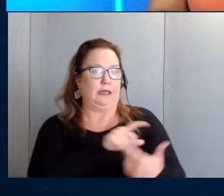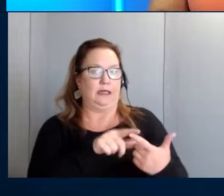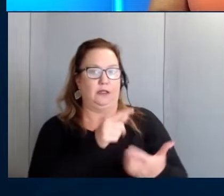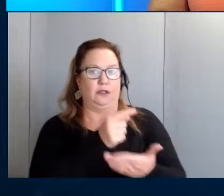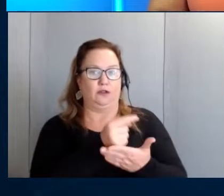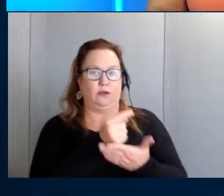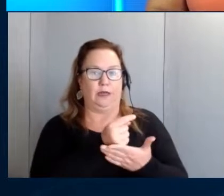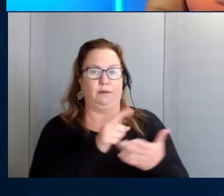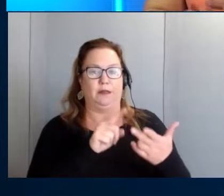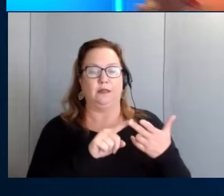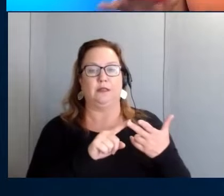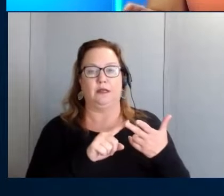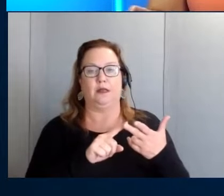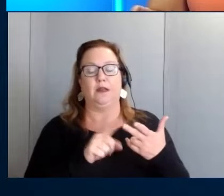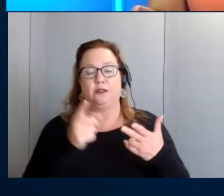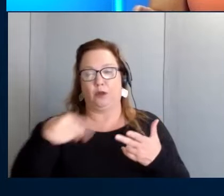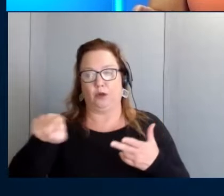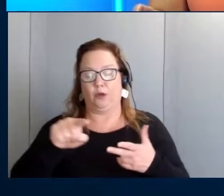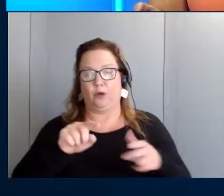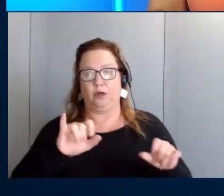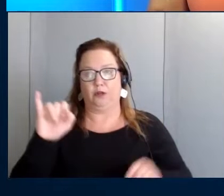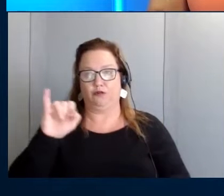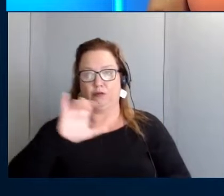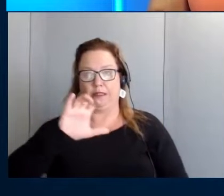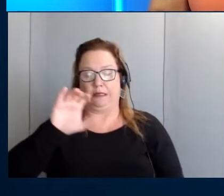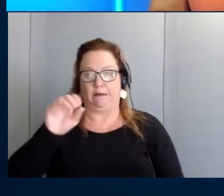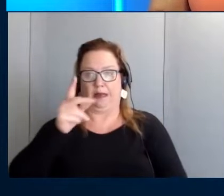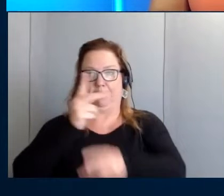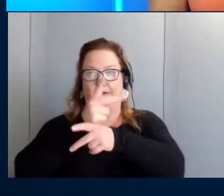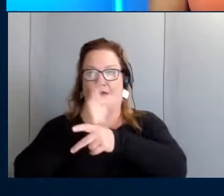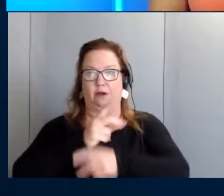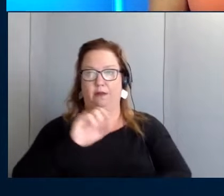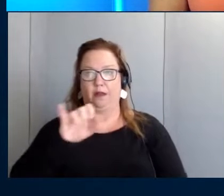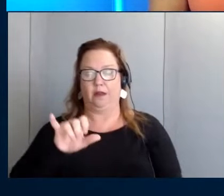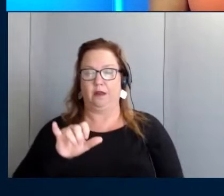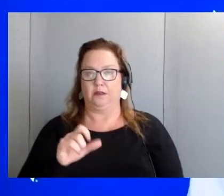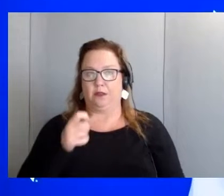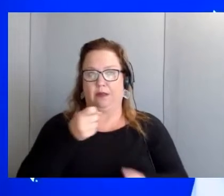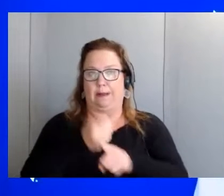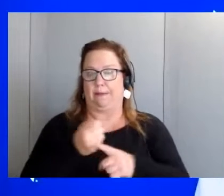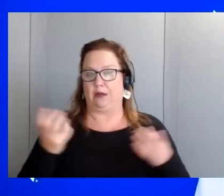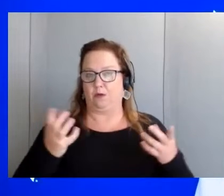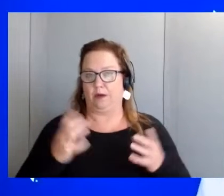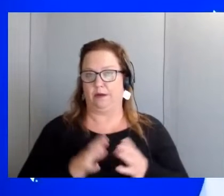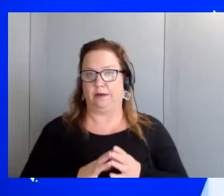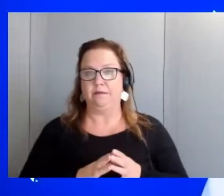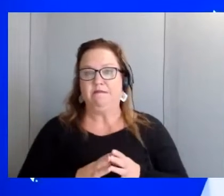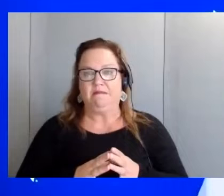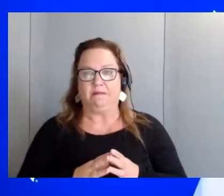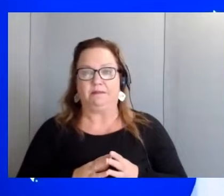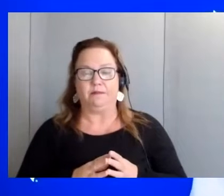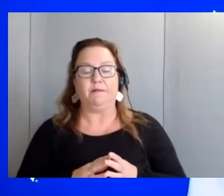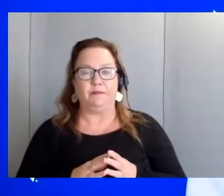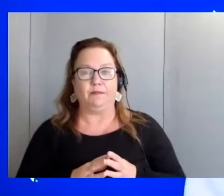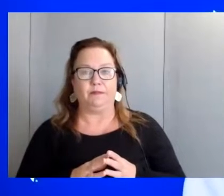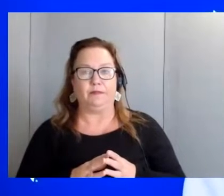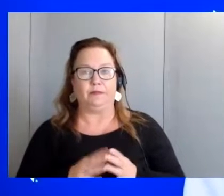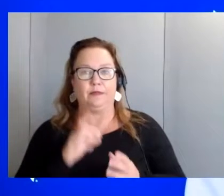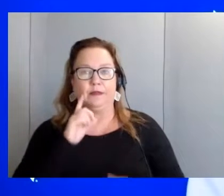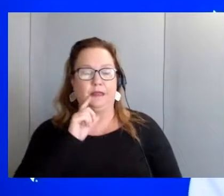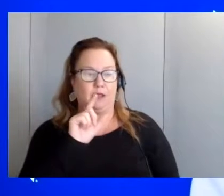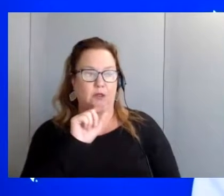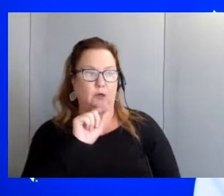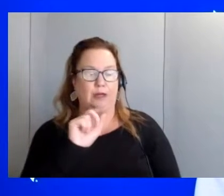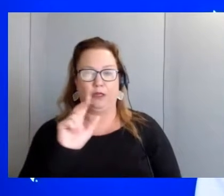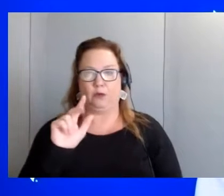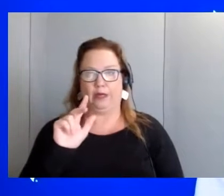insurance company will have to figure all that out. So what impact do you think this could have? You know, again, I think this is going to be in 2023, so it's